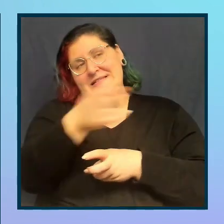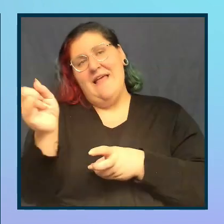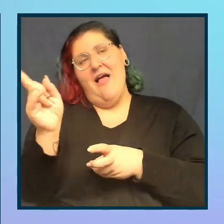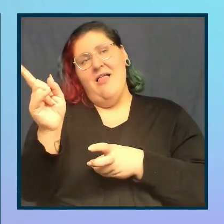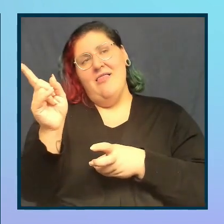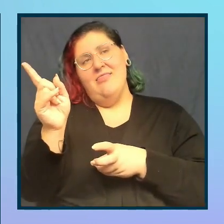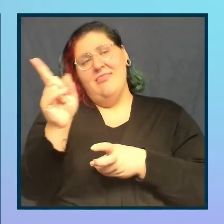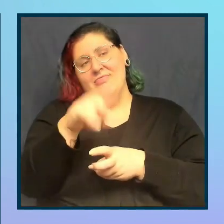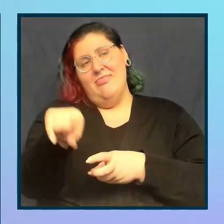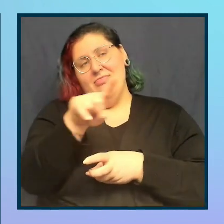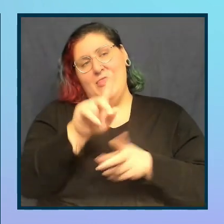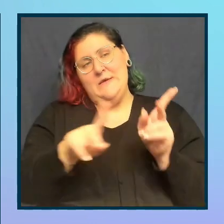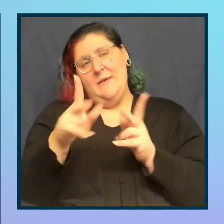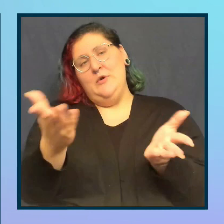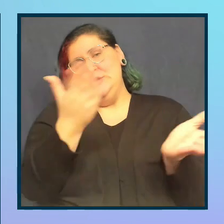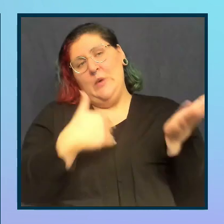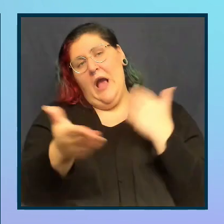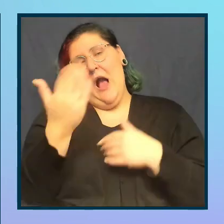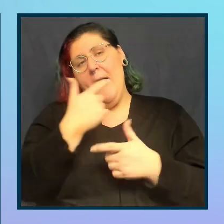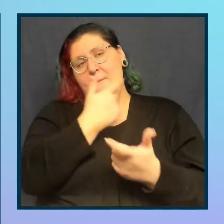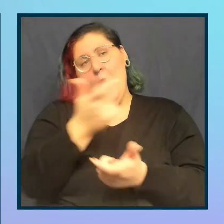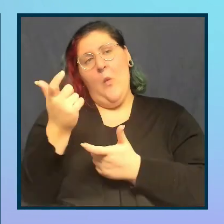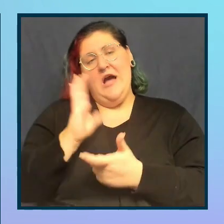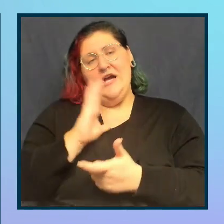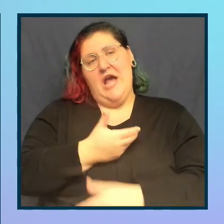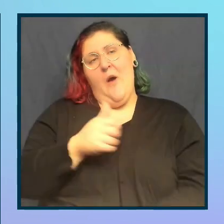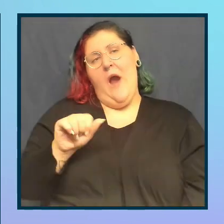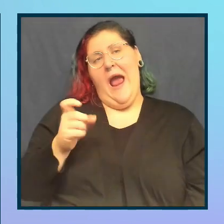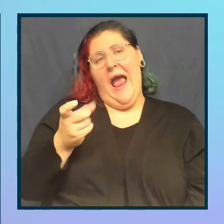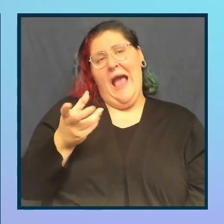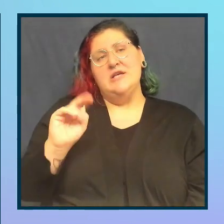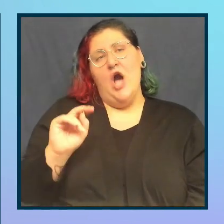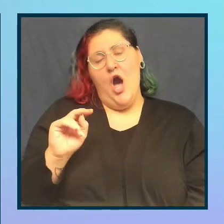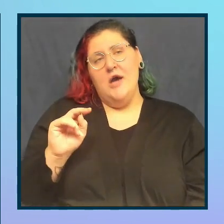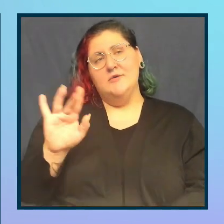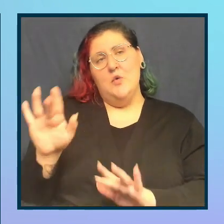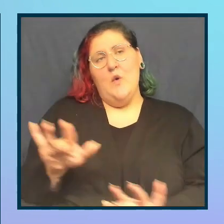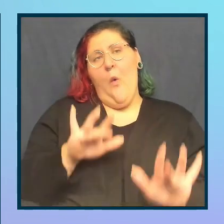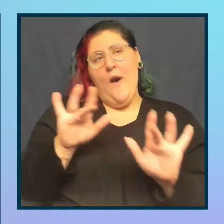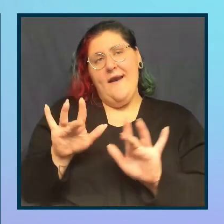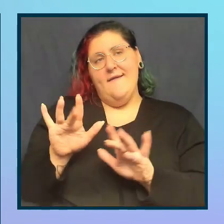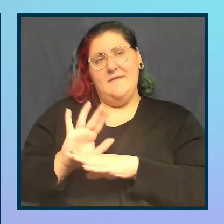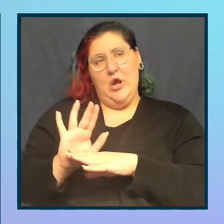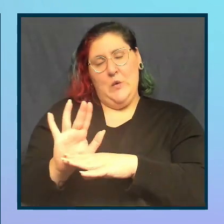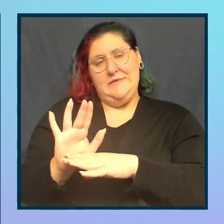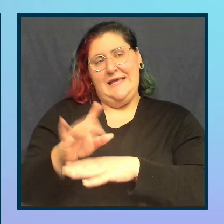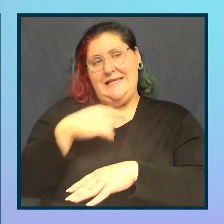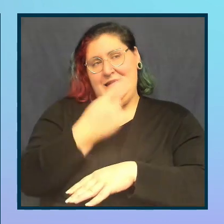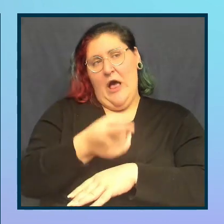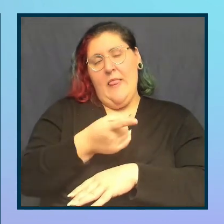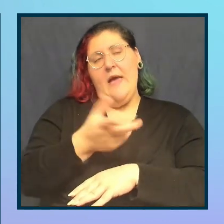recordings, and you get them started with a free Ax tool, and you explain to them, especially